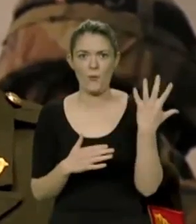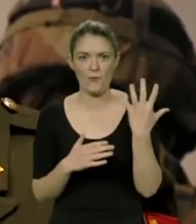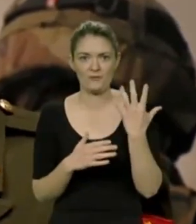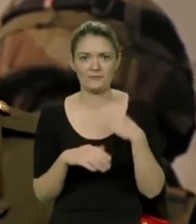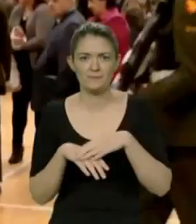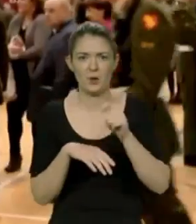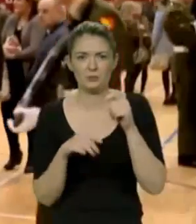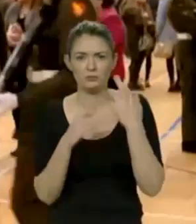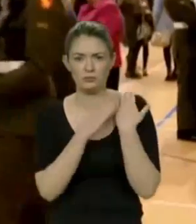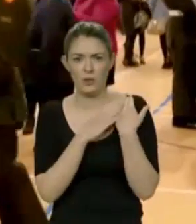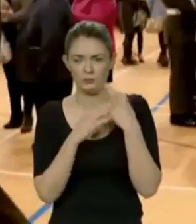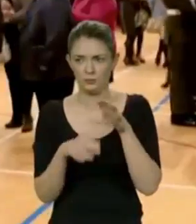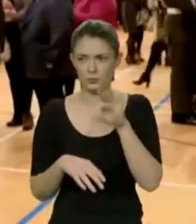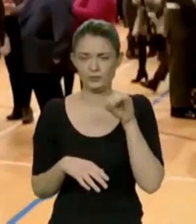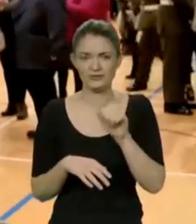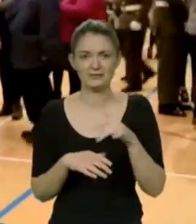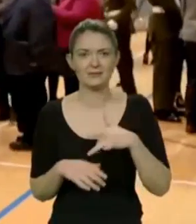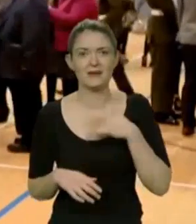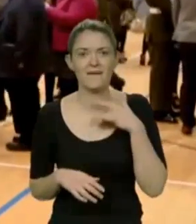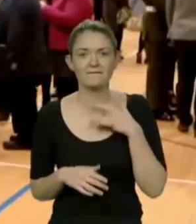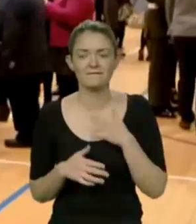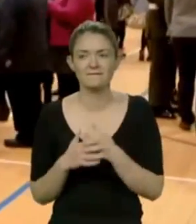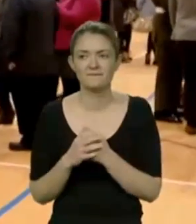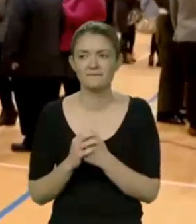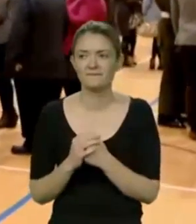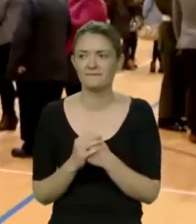into the role that he has chosen in life.